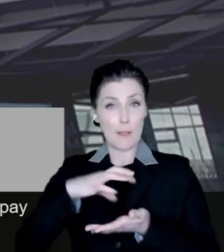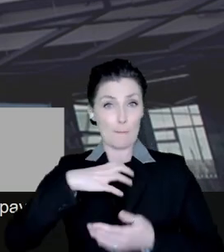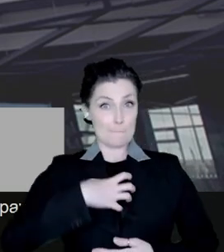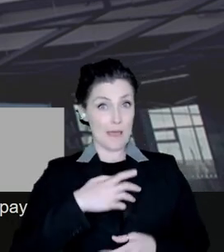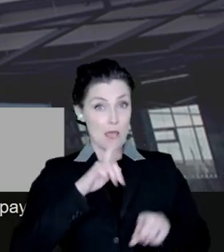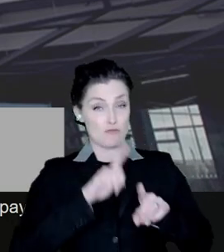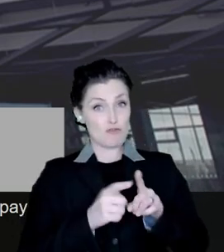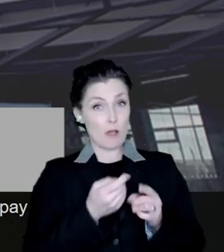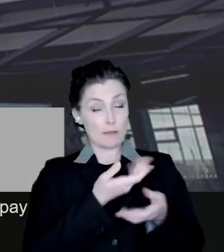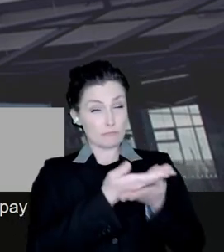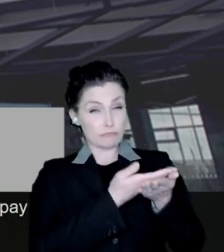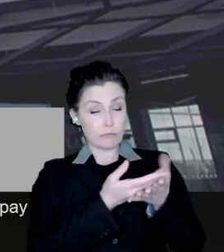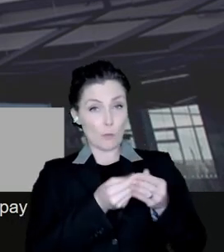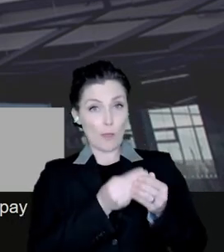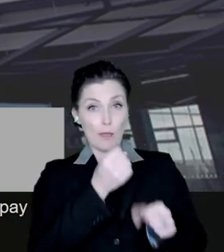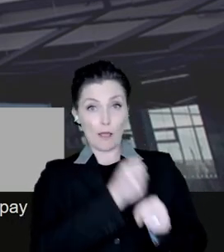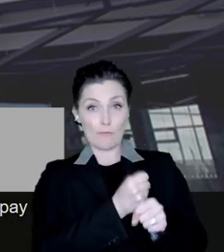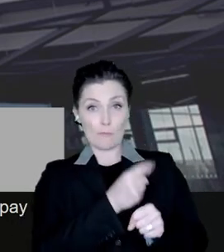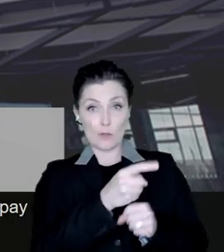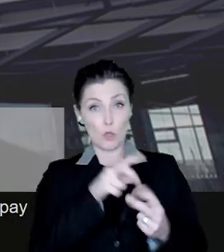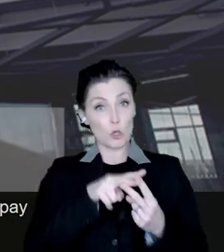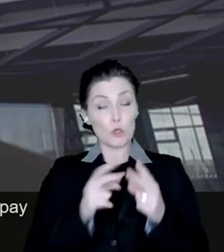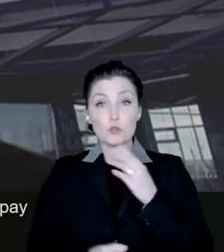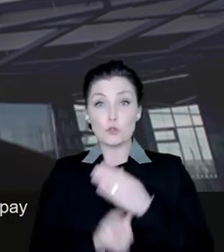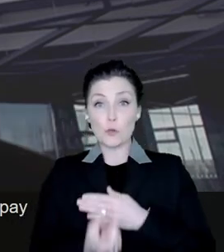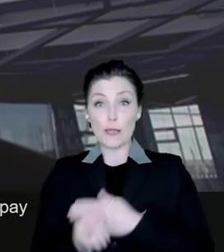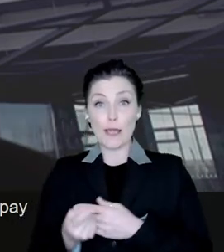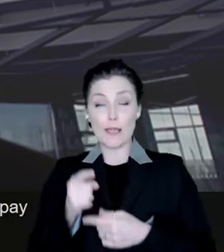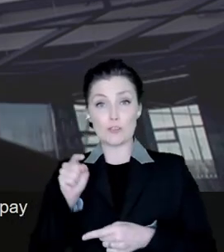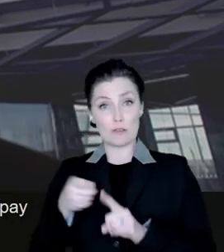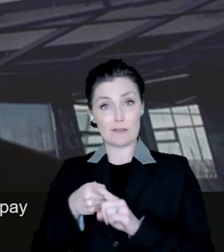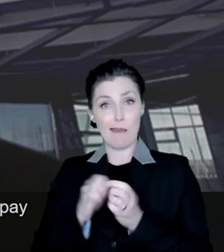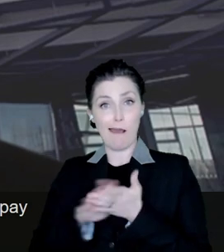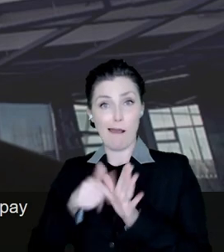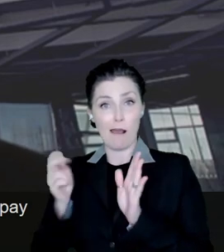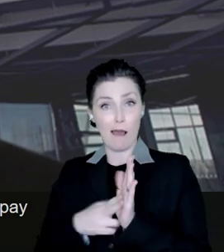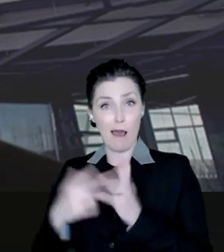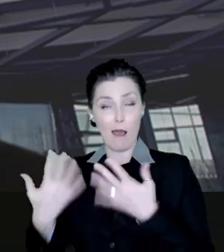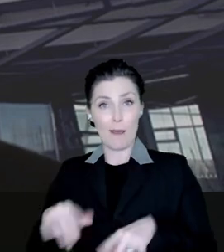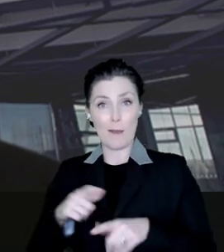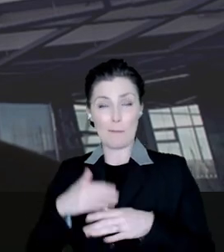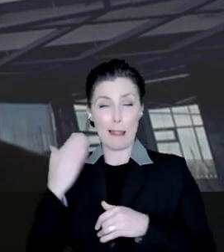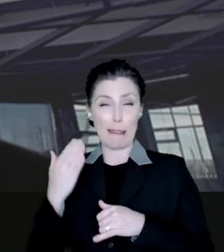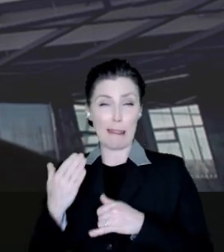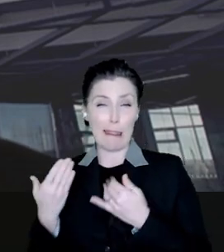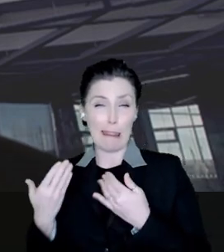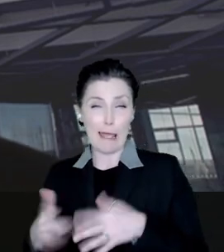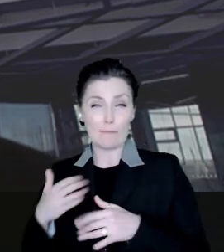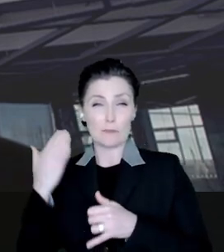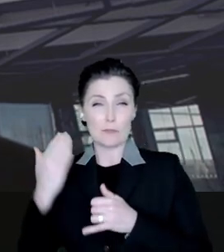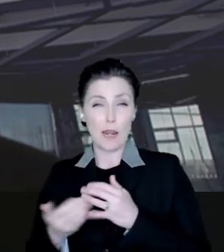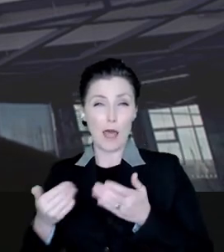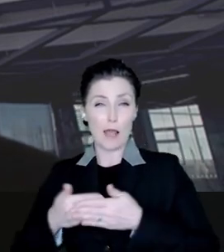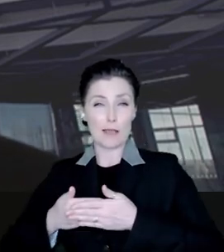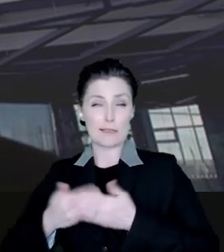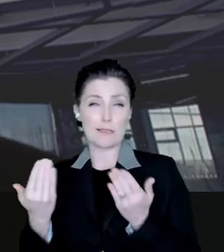the government, on two occasions, he has left it to the very last day before providing the